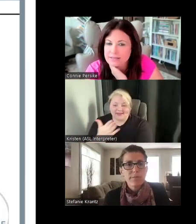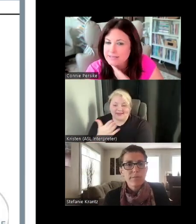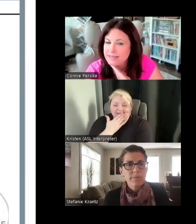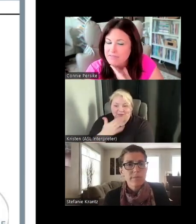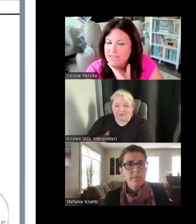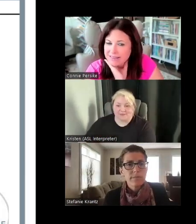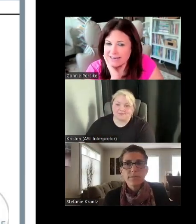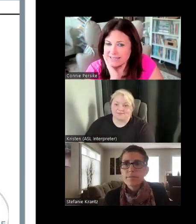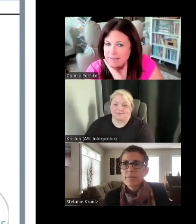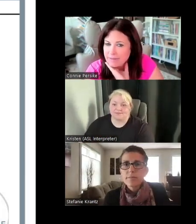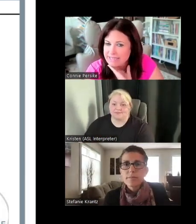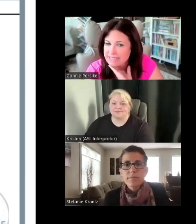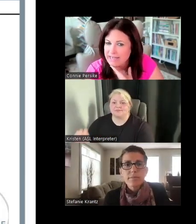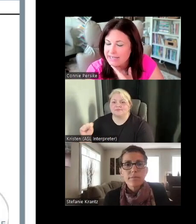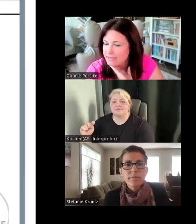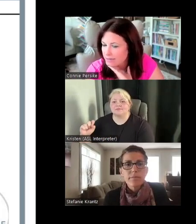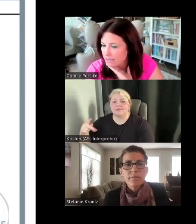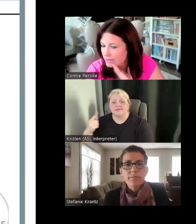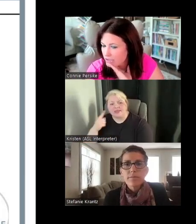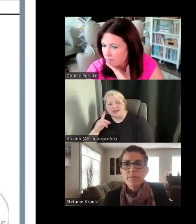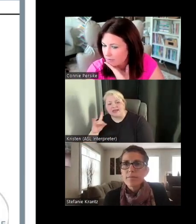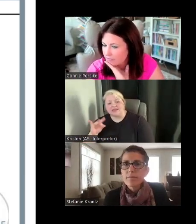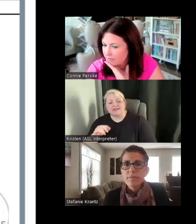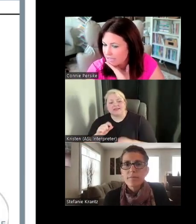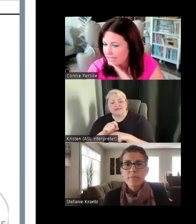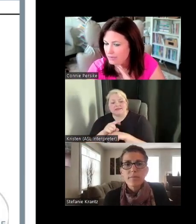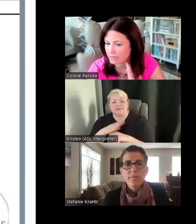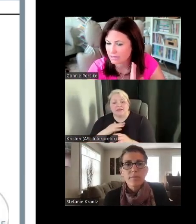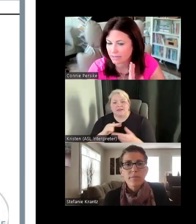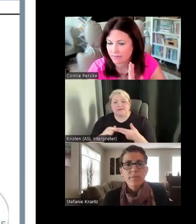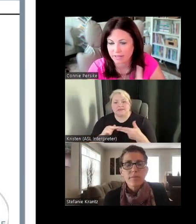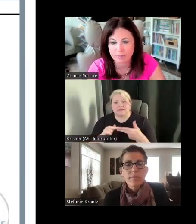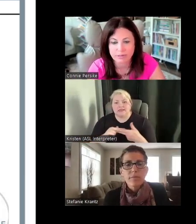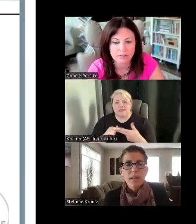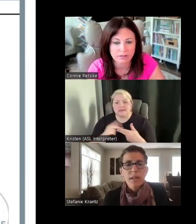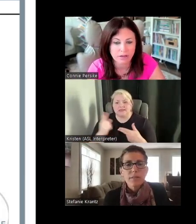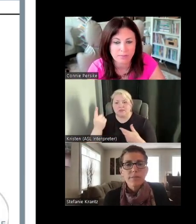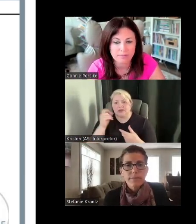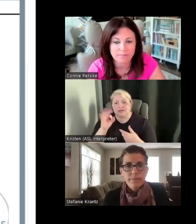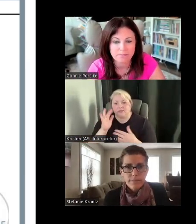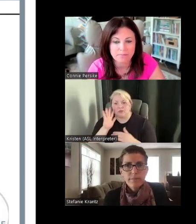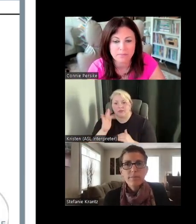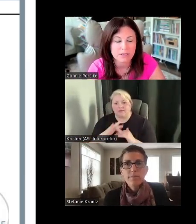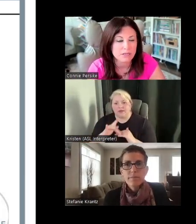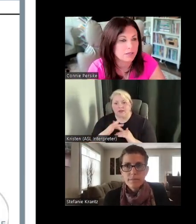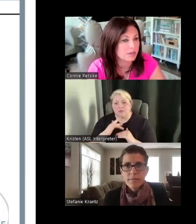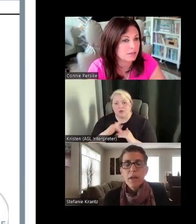much. Stephanie, I think I sent my slides. There was a question about if the slides will be available.